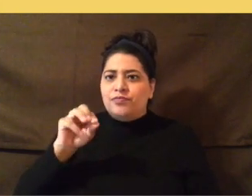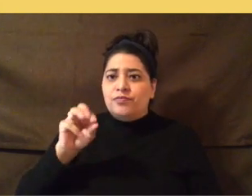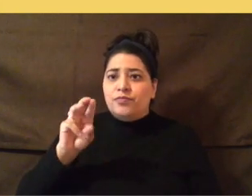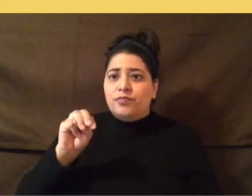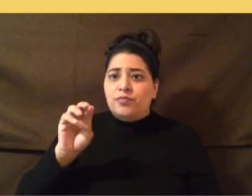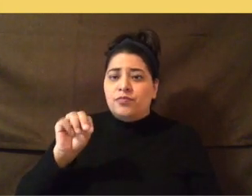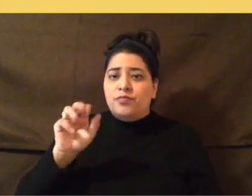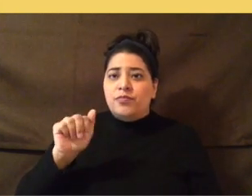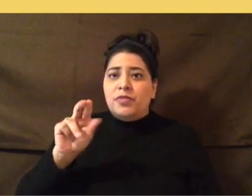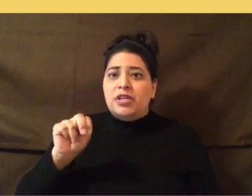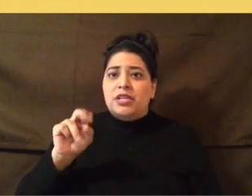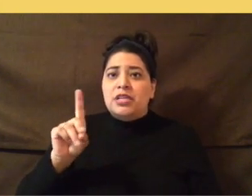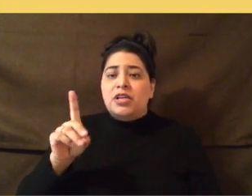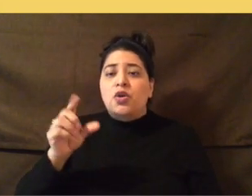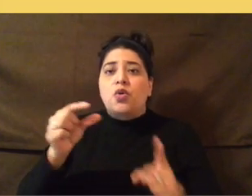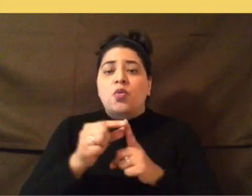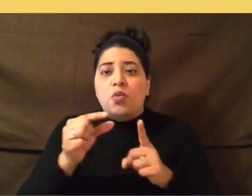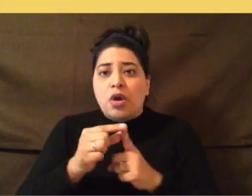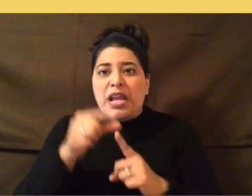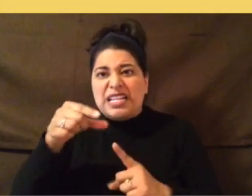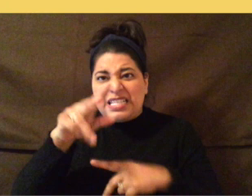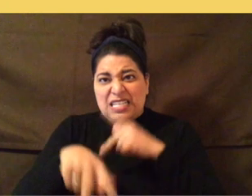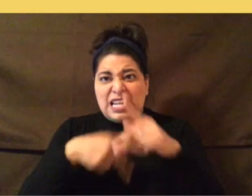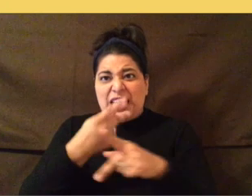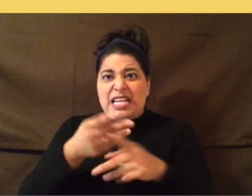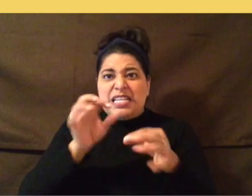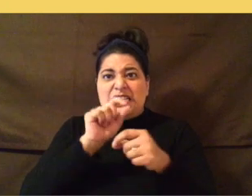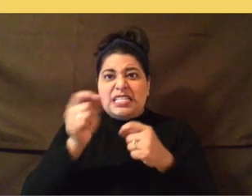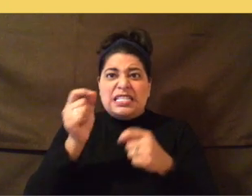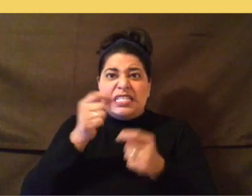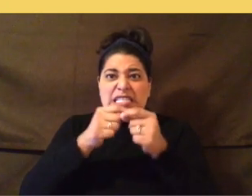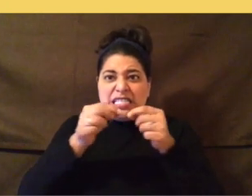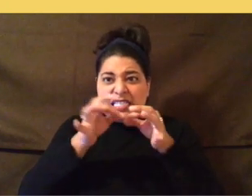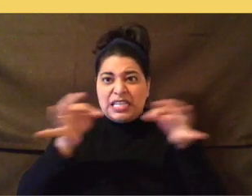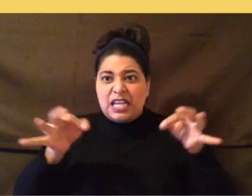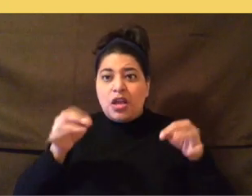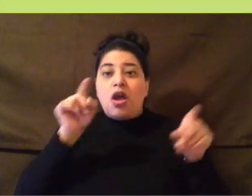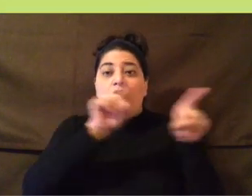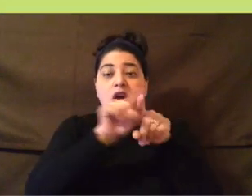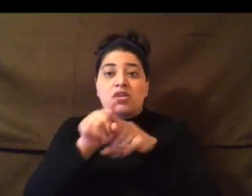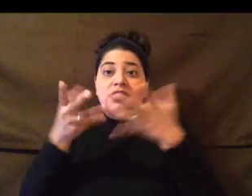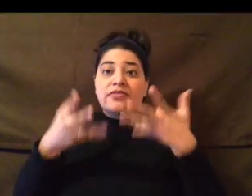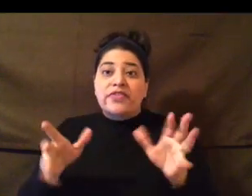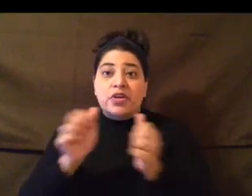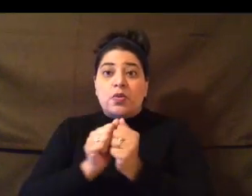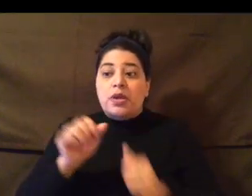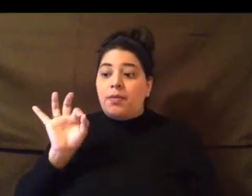all command words. Imperative sentences also end in a period.